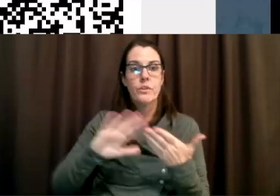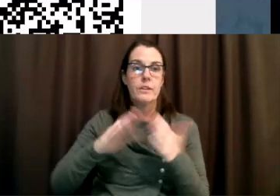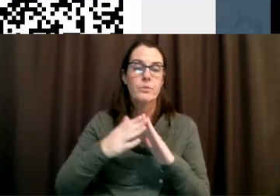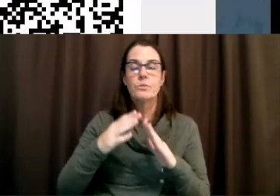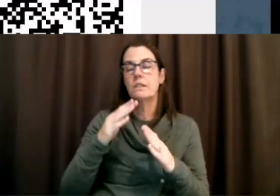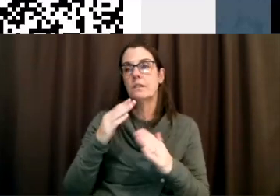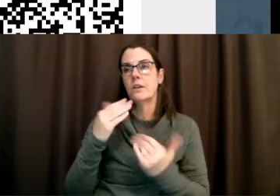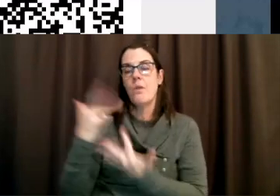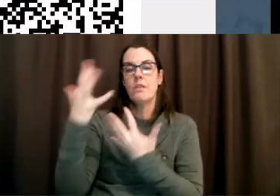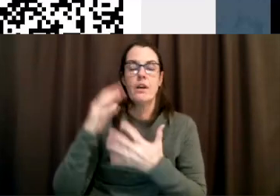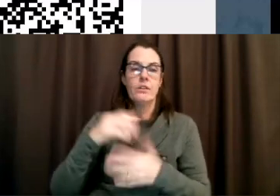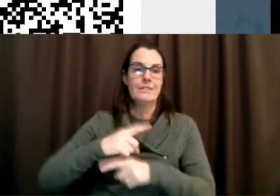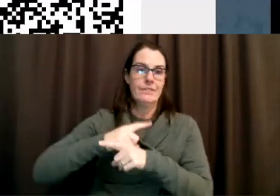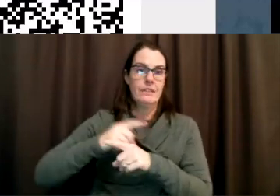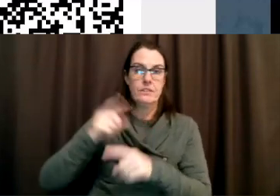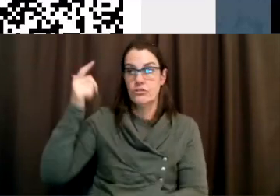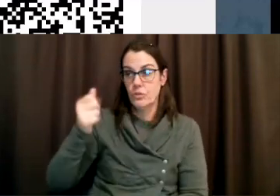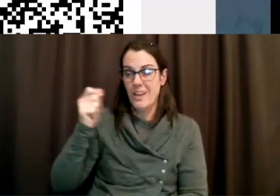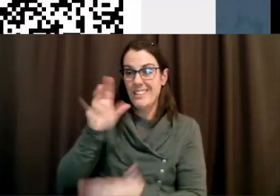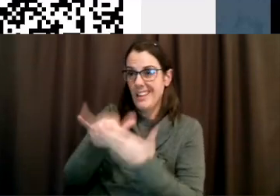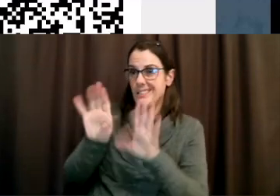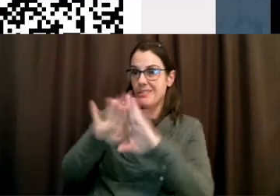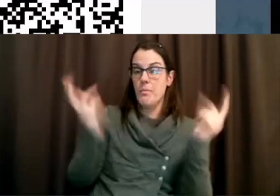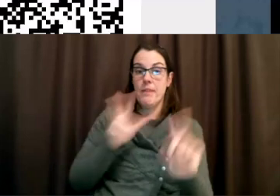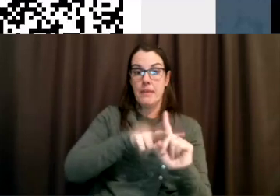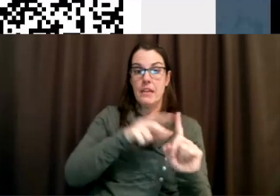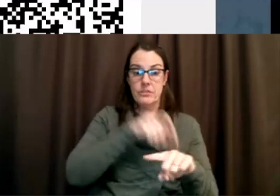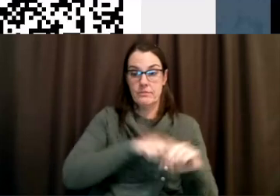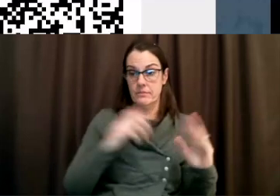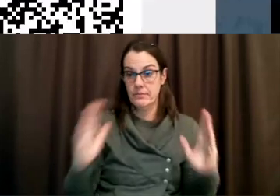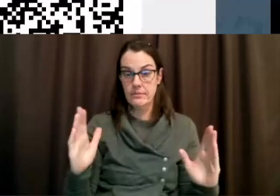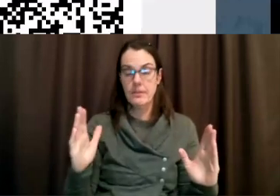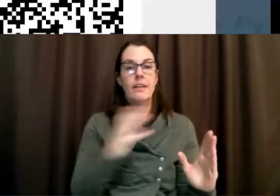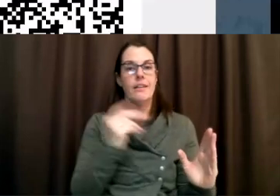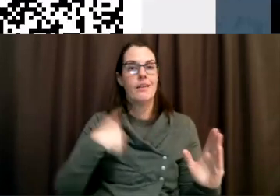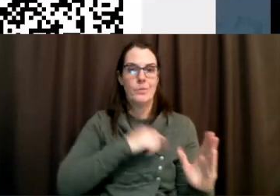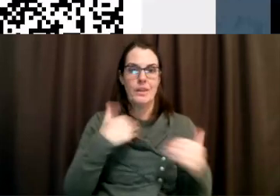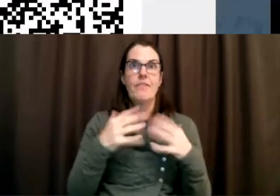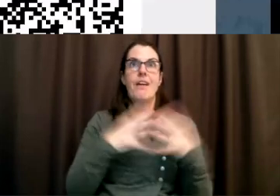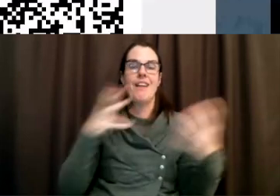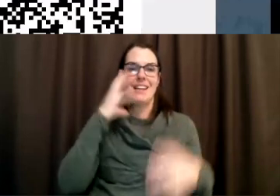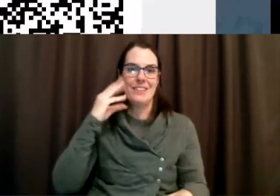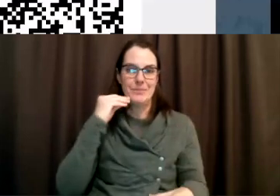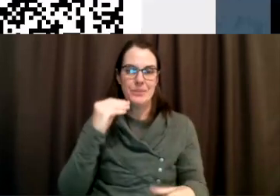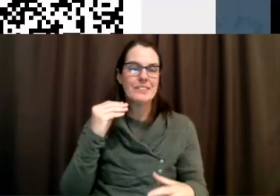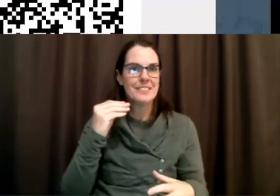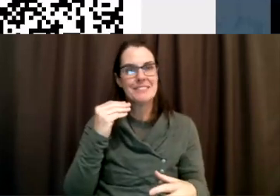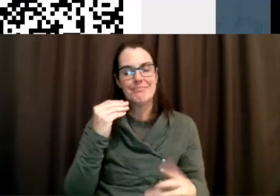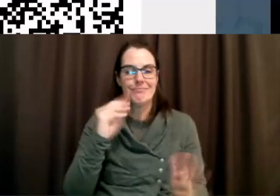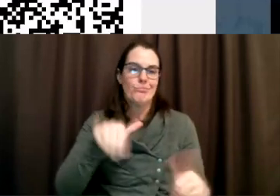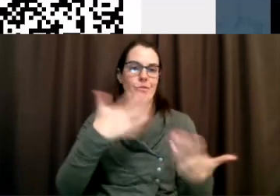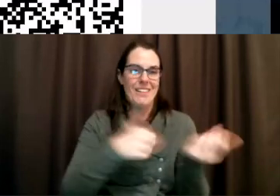open application period and something that we have a lot of experience with providing support on.